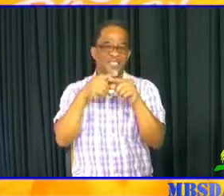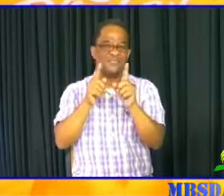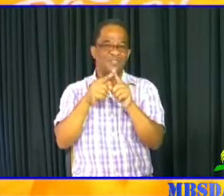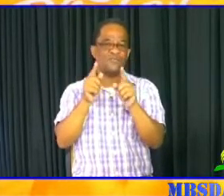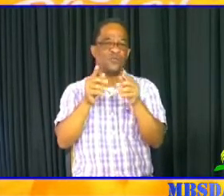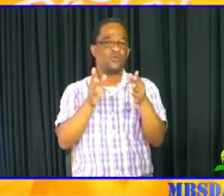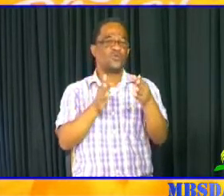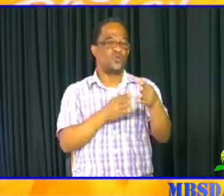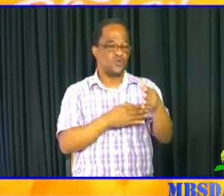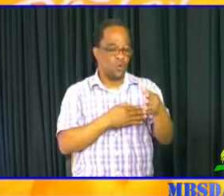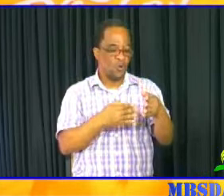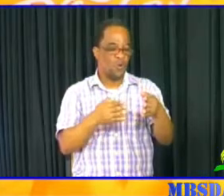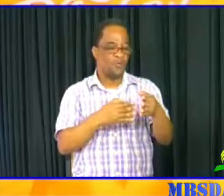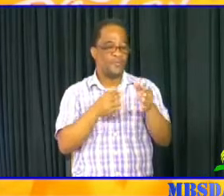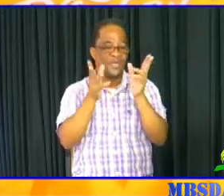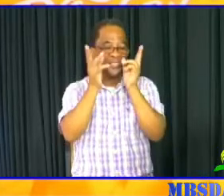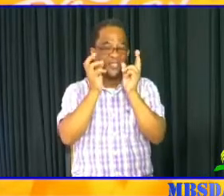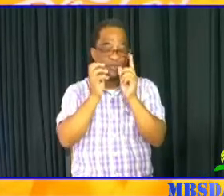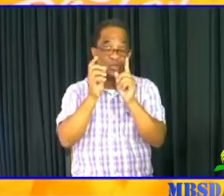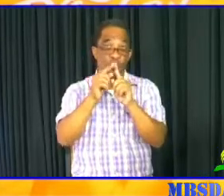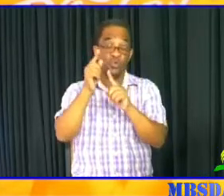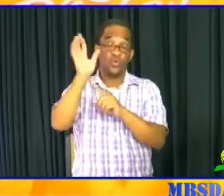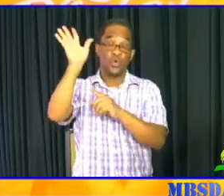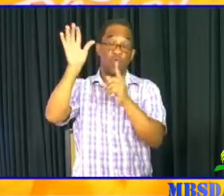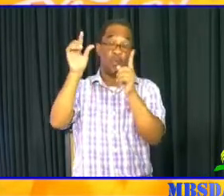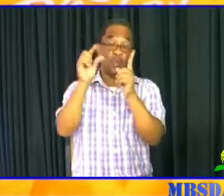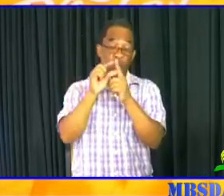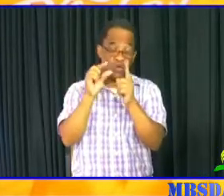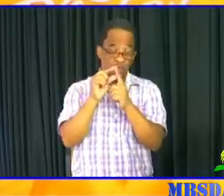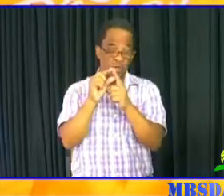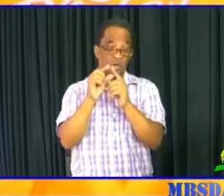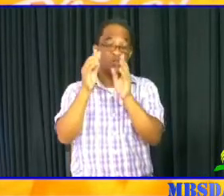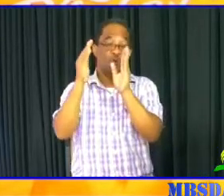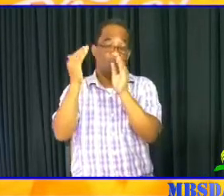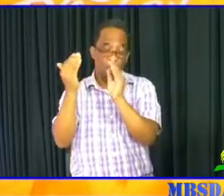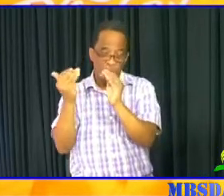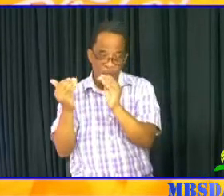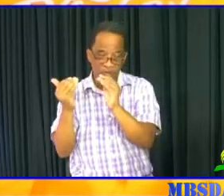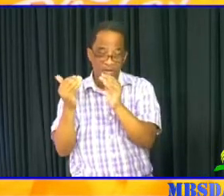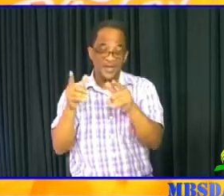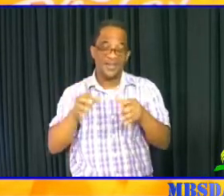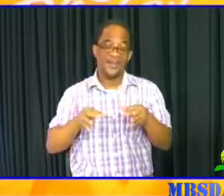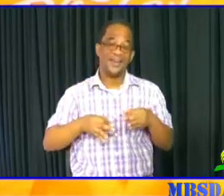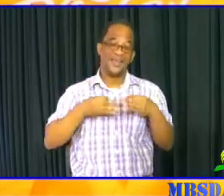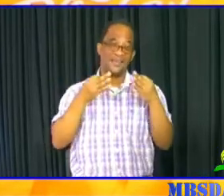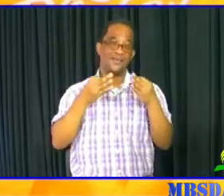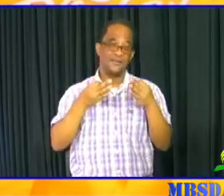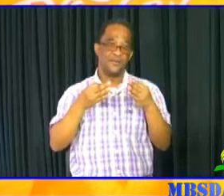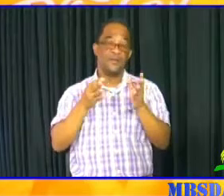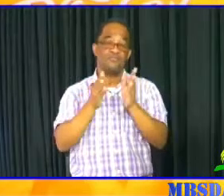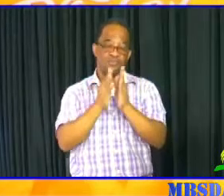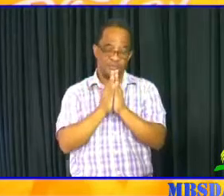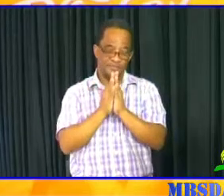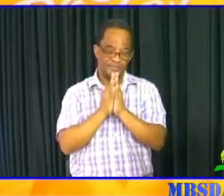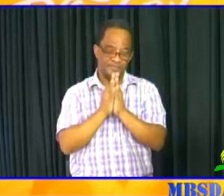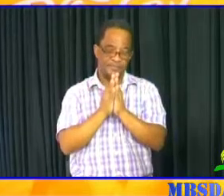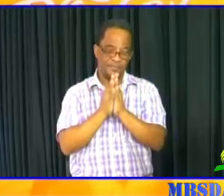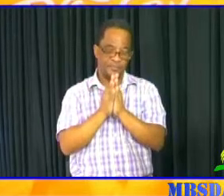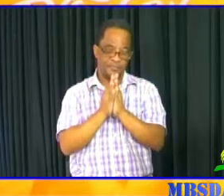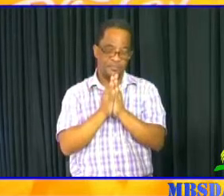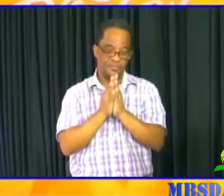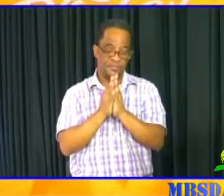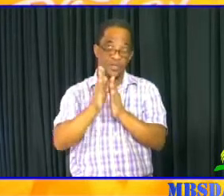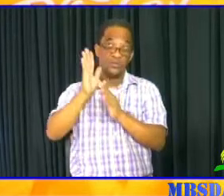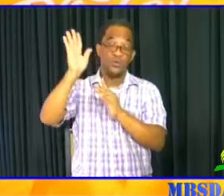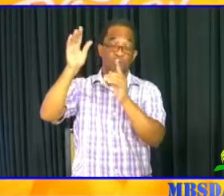tonight, as they listen to your words of hope and words of life, we pray, dear Father, that